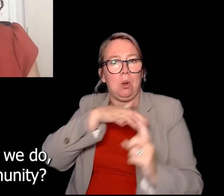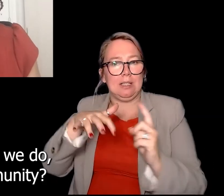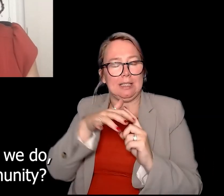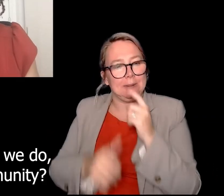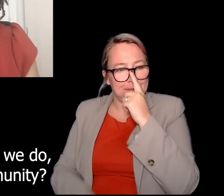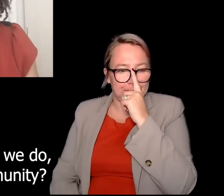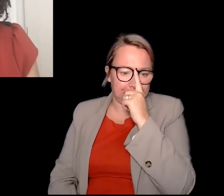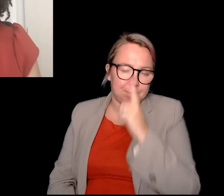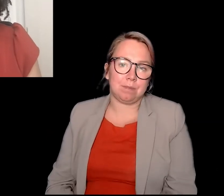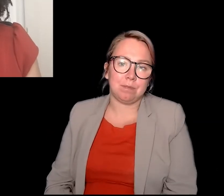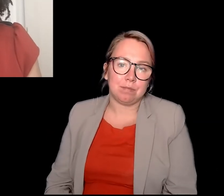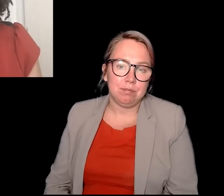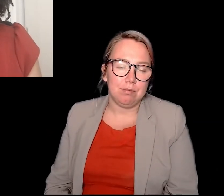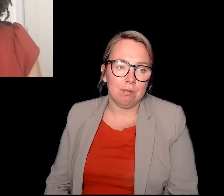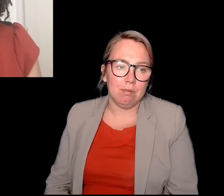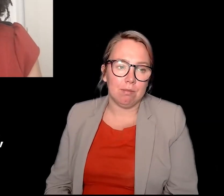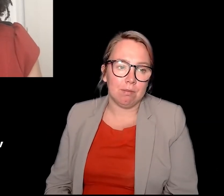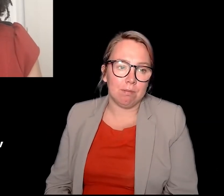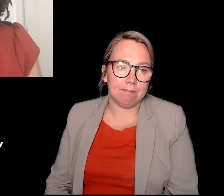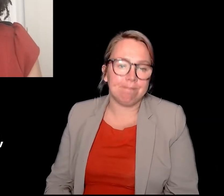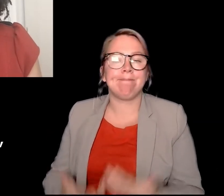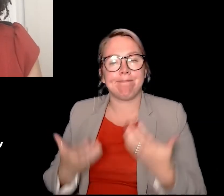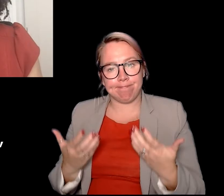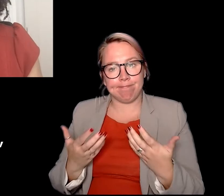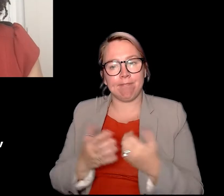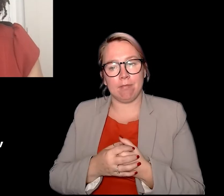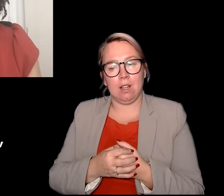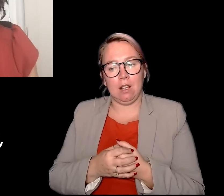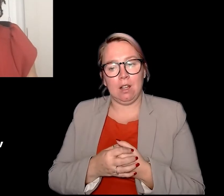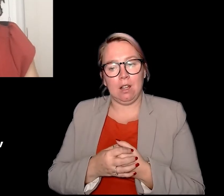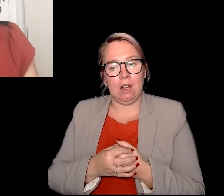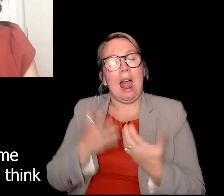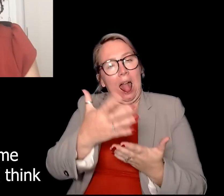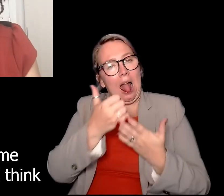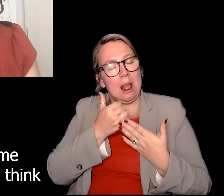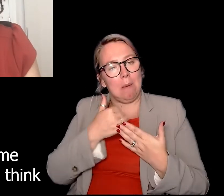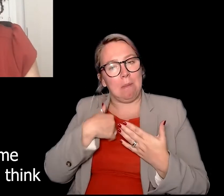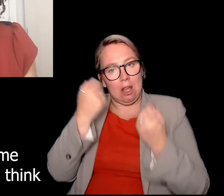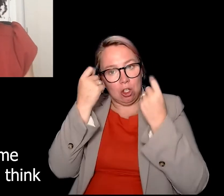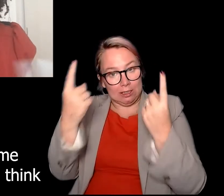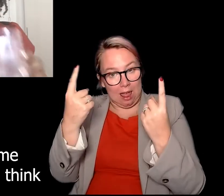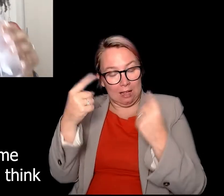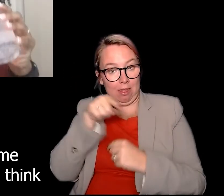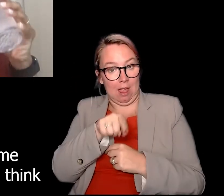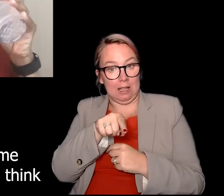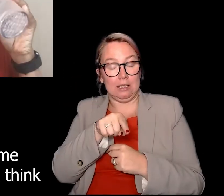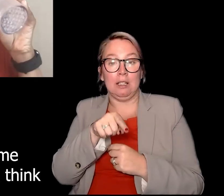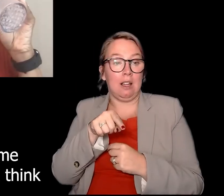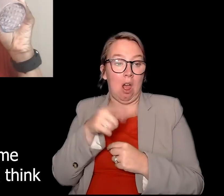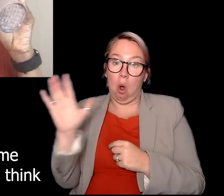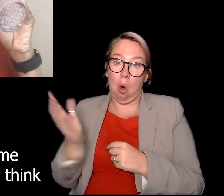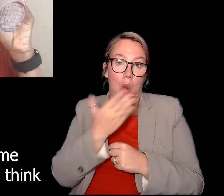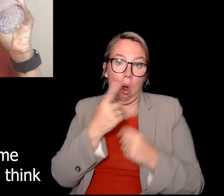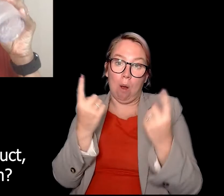how do we serve the community? And I think from that, I think that's, and